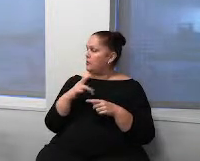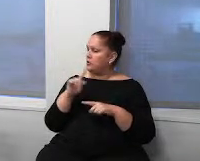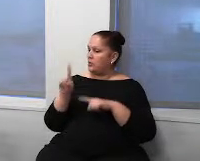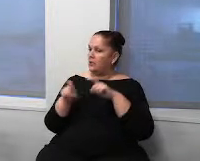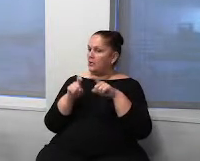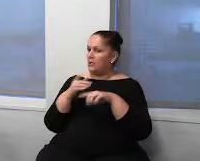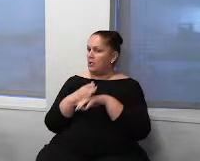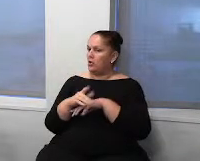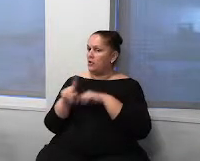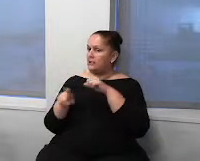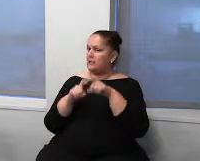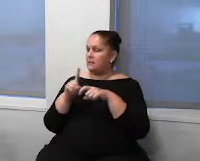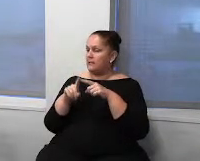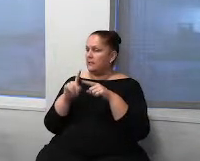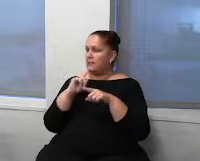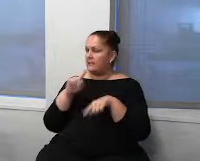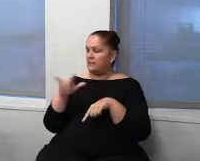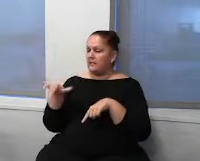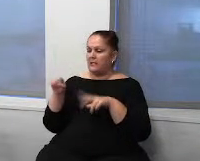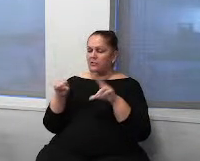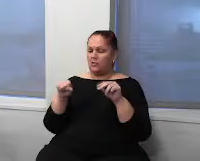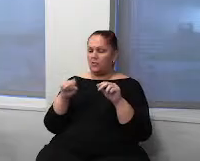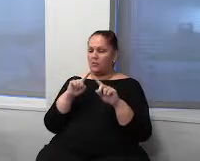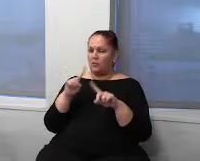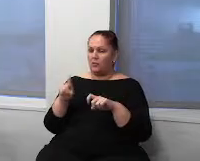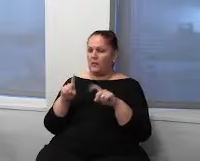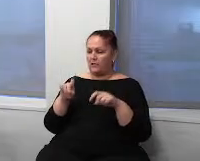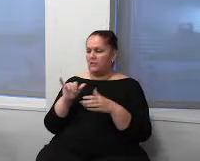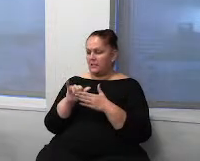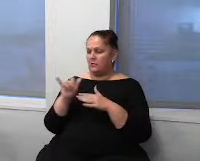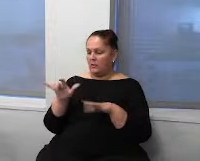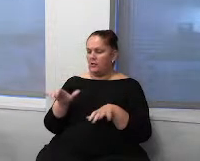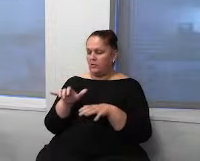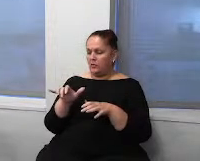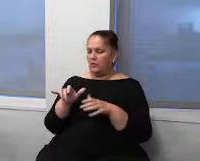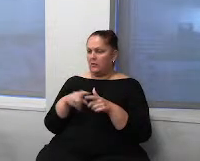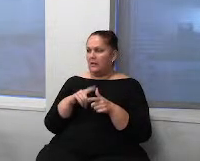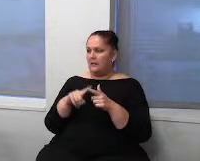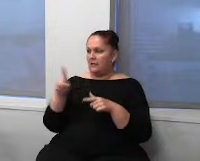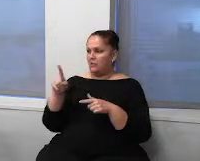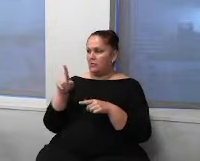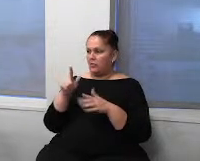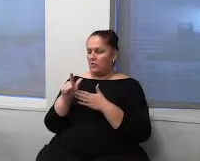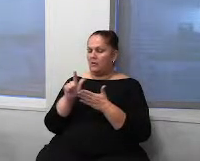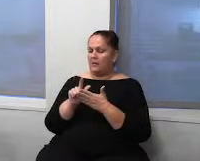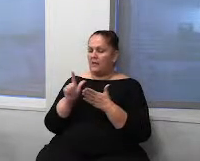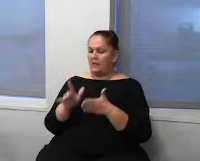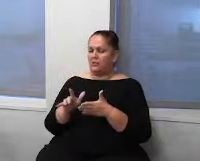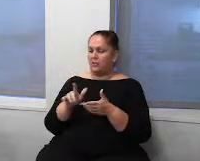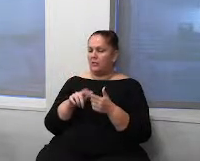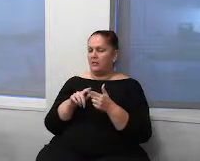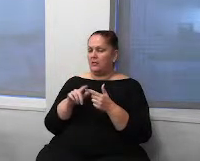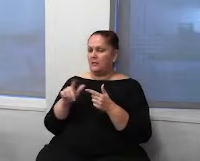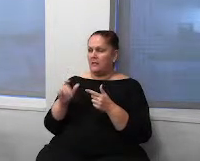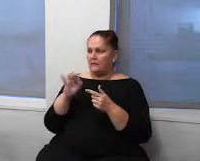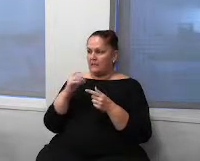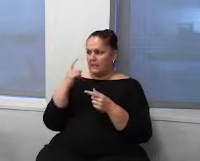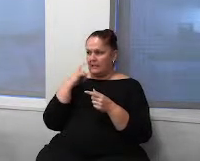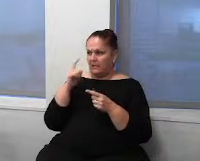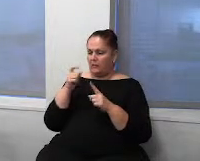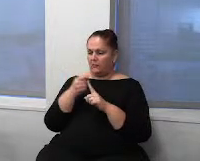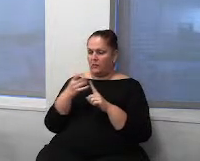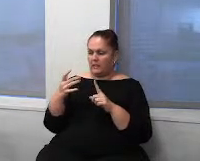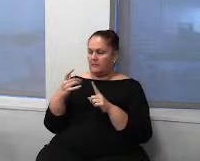Melendez, usually a cross-examiner, if they're prepared, they'll answer yes or no questions. That's what you do. And then your counsel, if she or